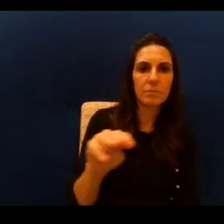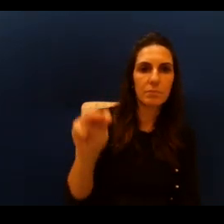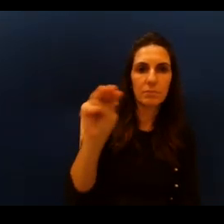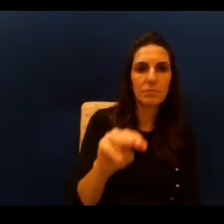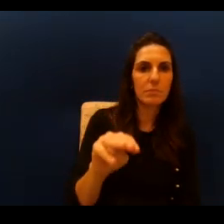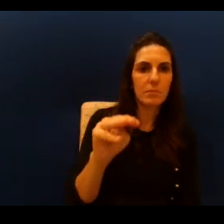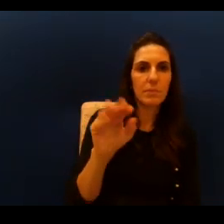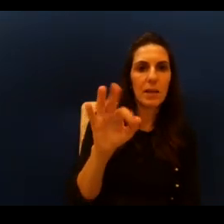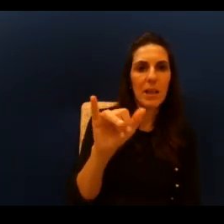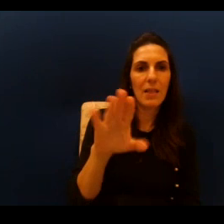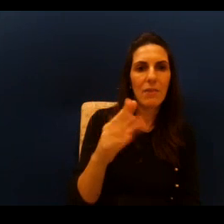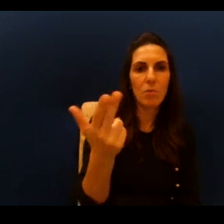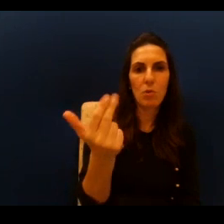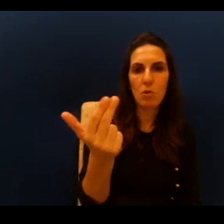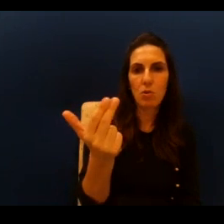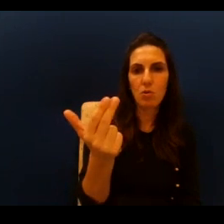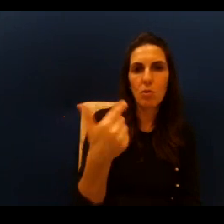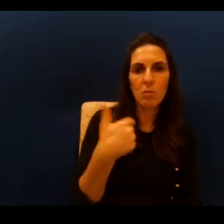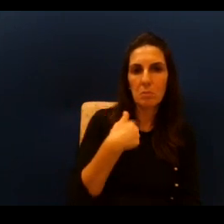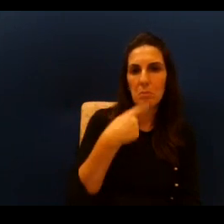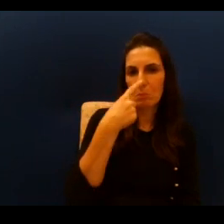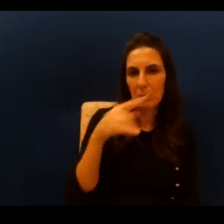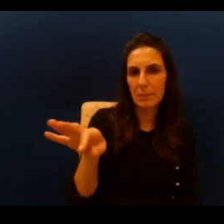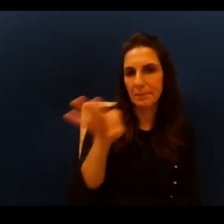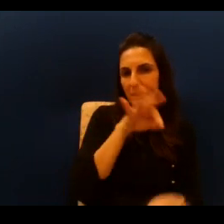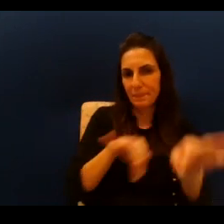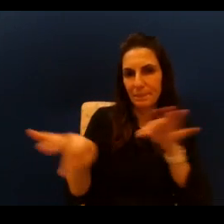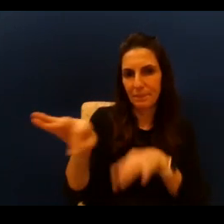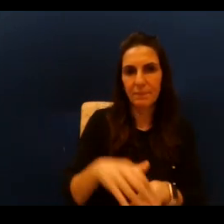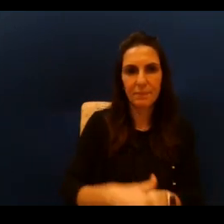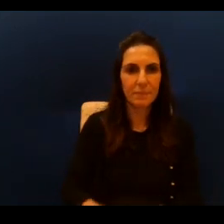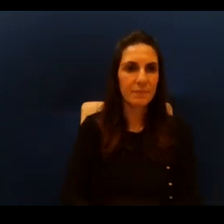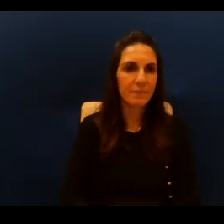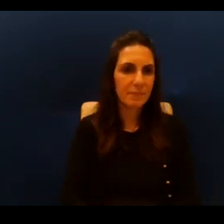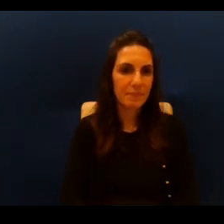well. Yeah, Monday's fine. Yeah. Mm-hmm. Let's Am I comfortable?